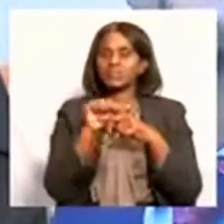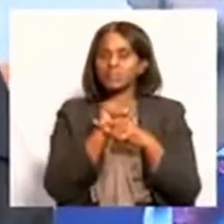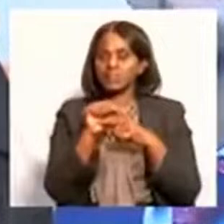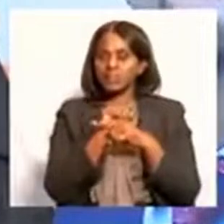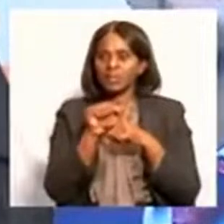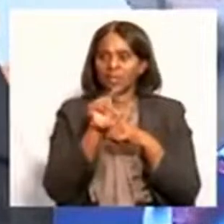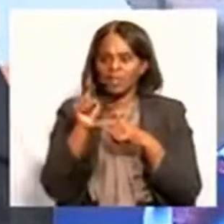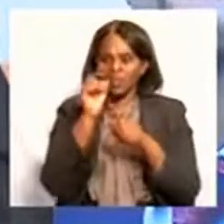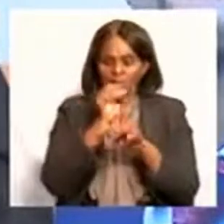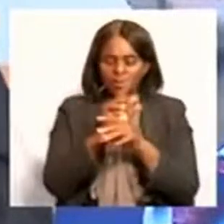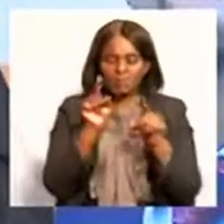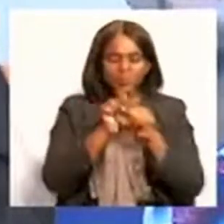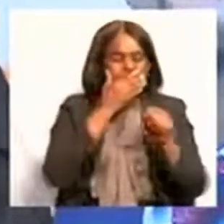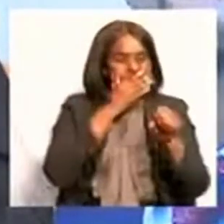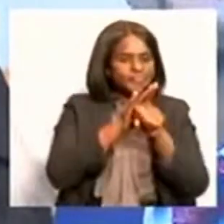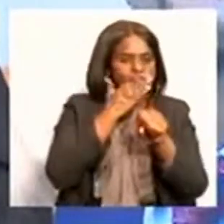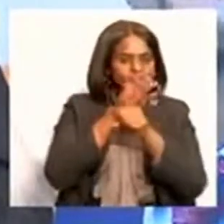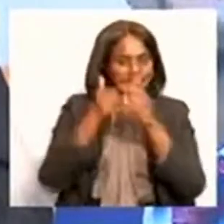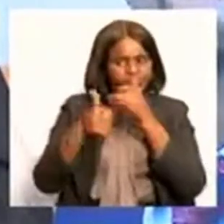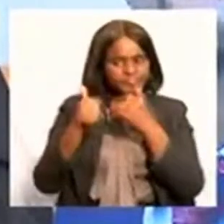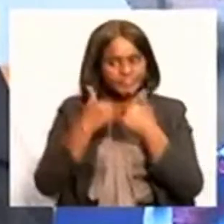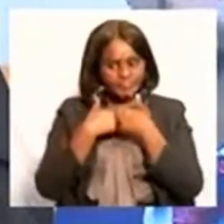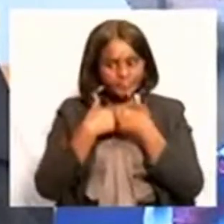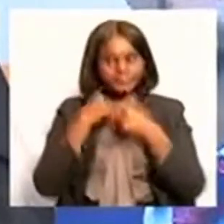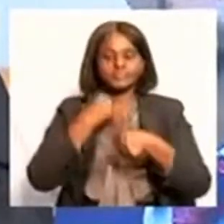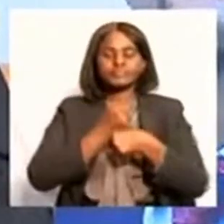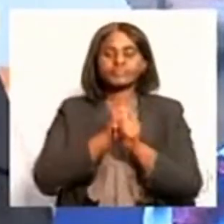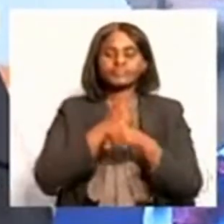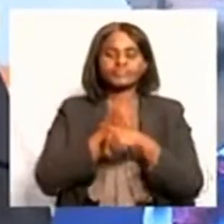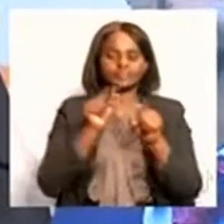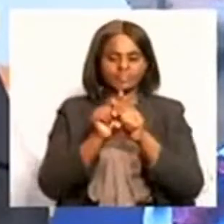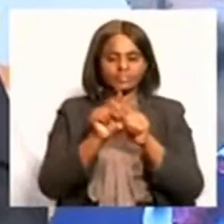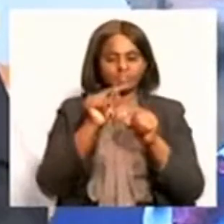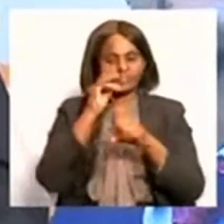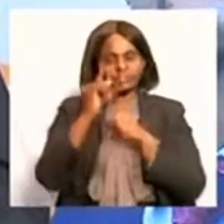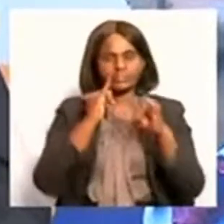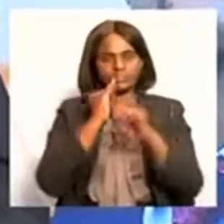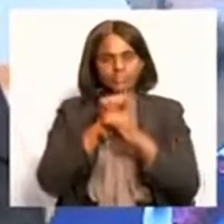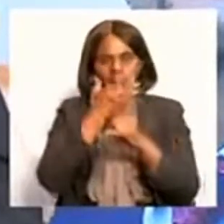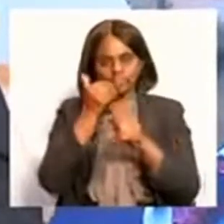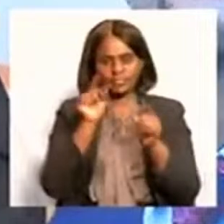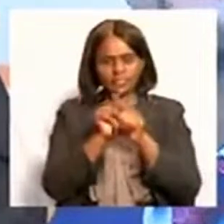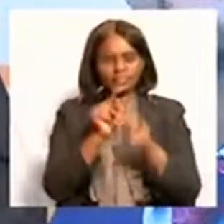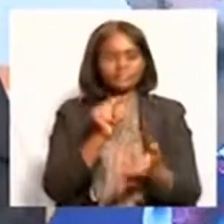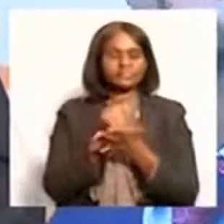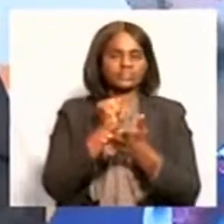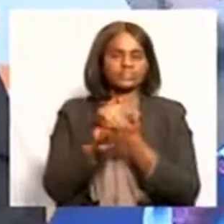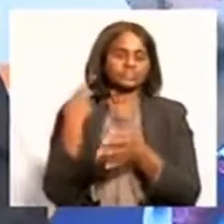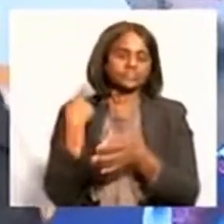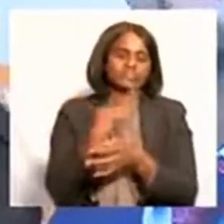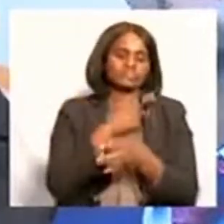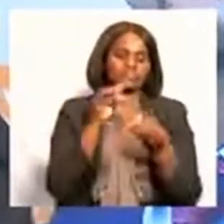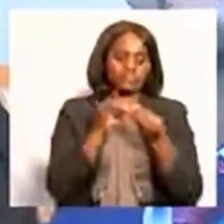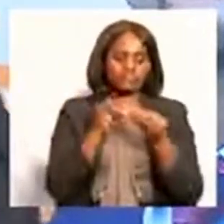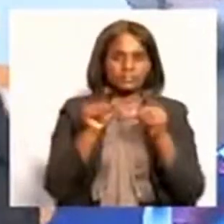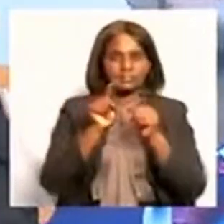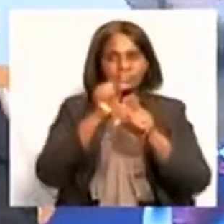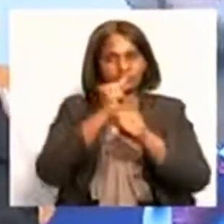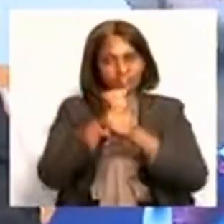So that is already an assurance that the reports that we produce, they meet international best practice, and they also help Parliament to